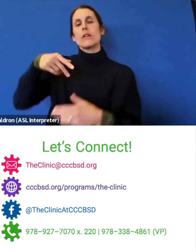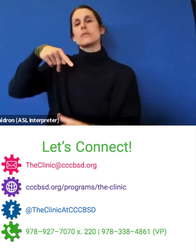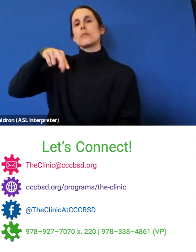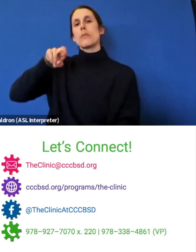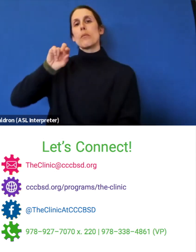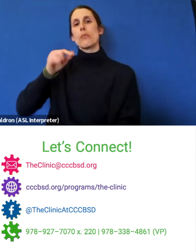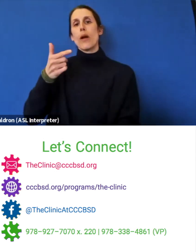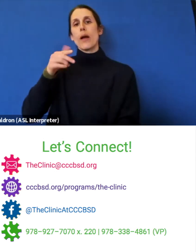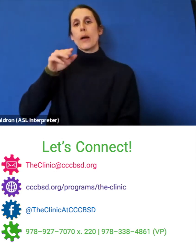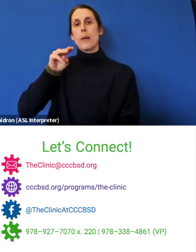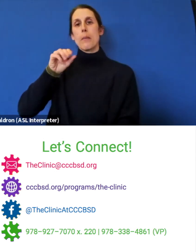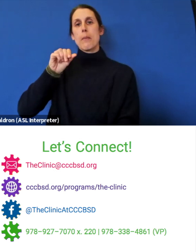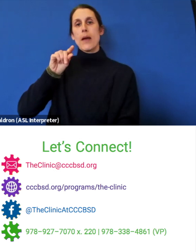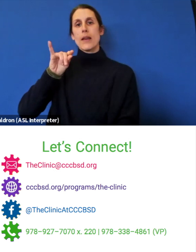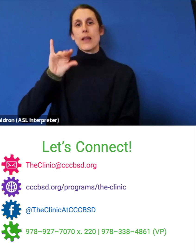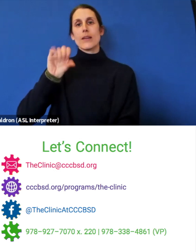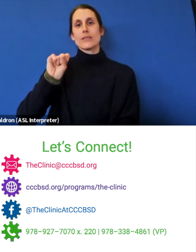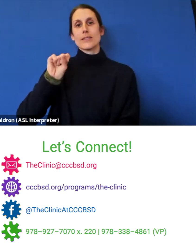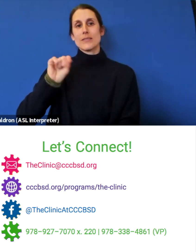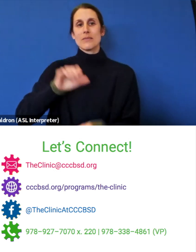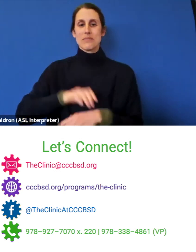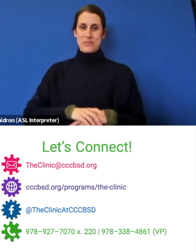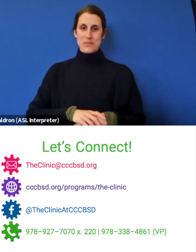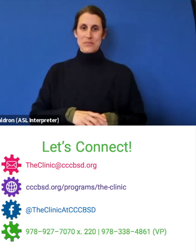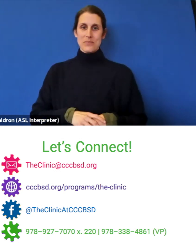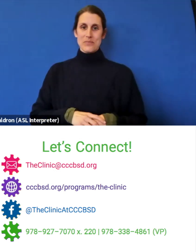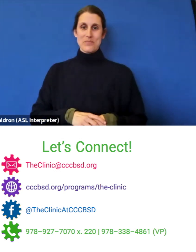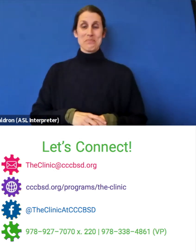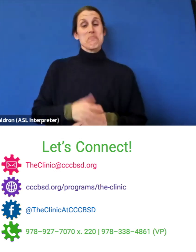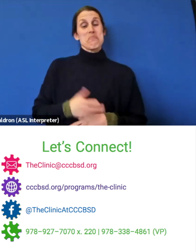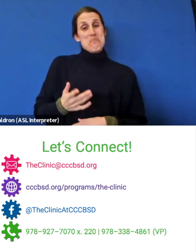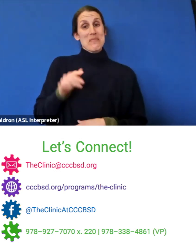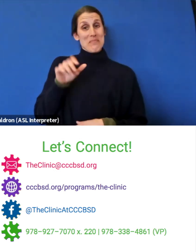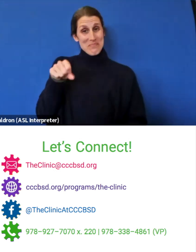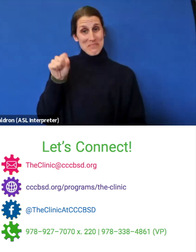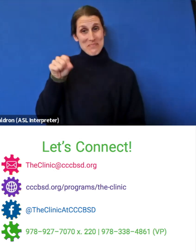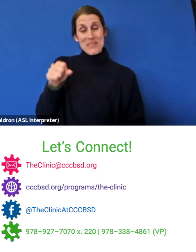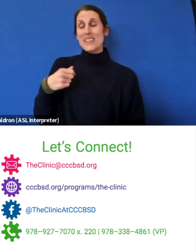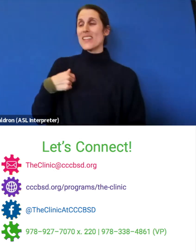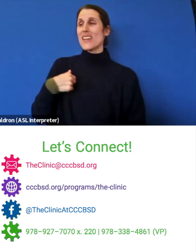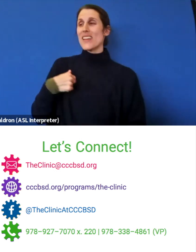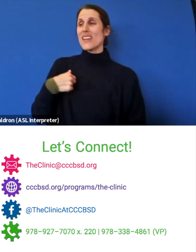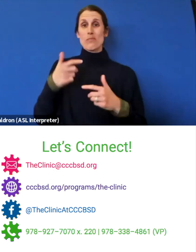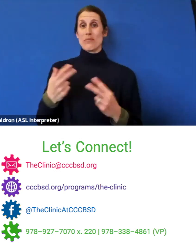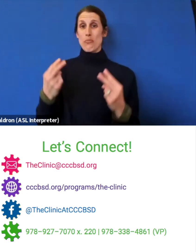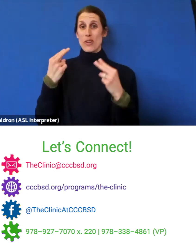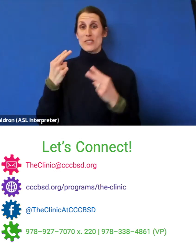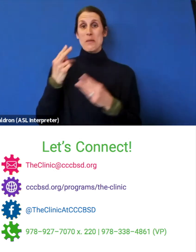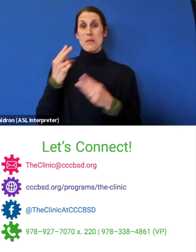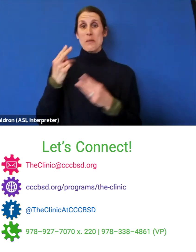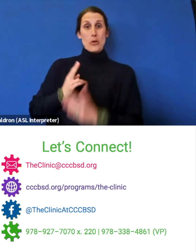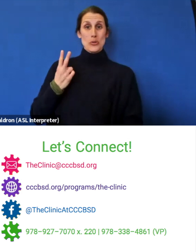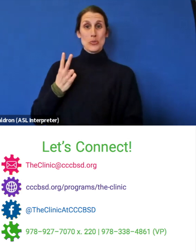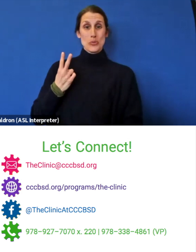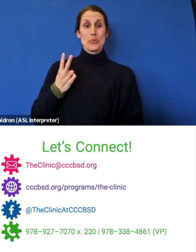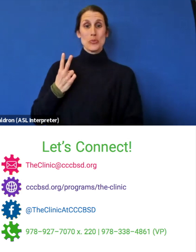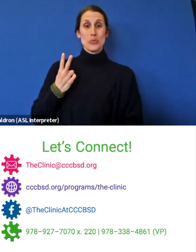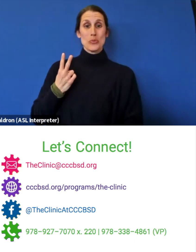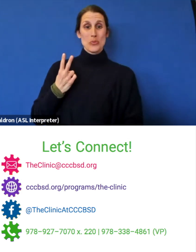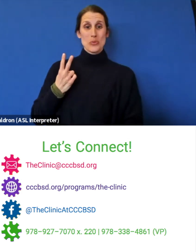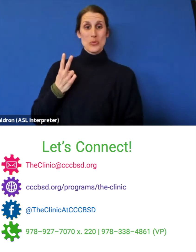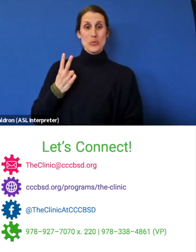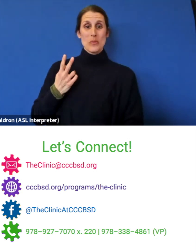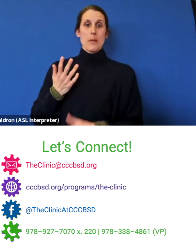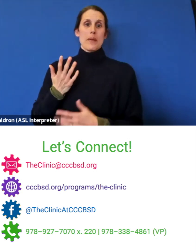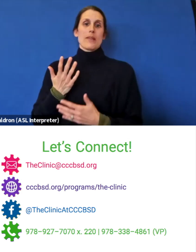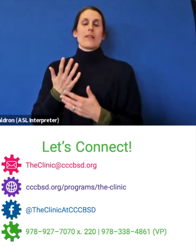Yeah, I would say watch this space. I think part 2 of something that, an early presentation that defines pragmatics,